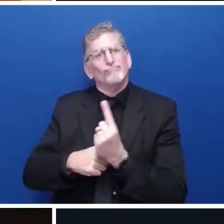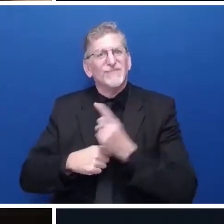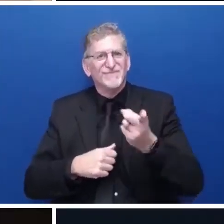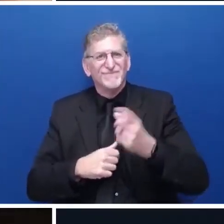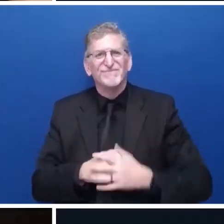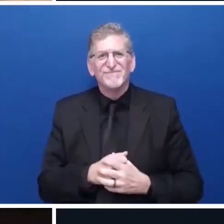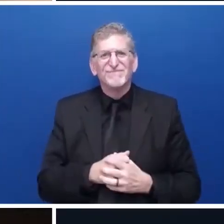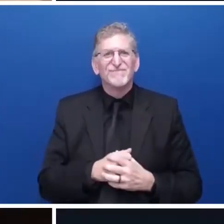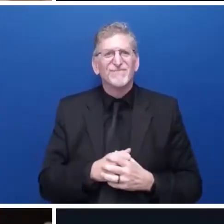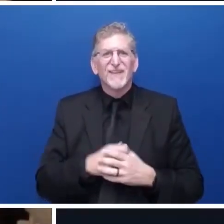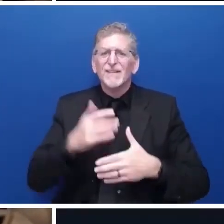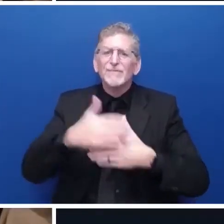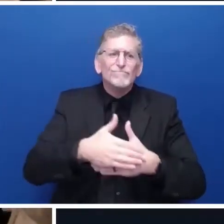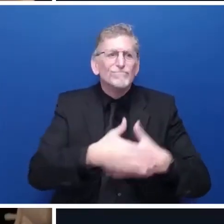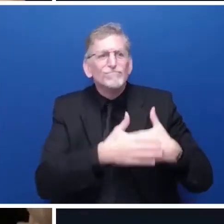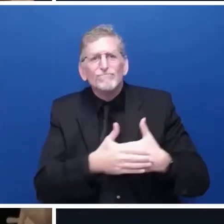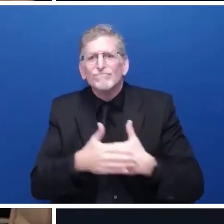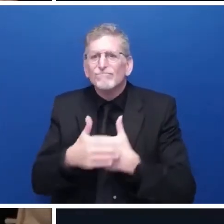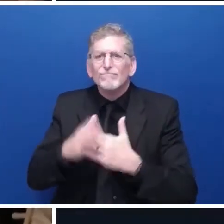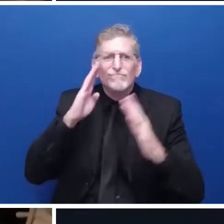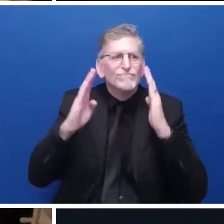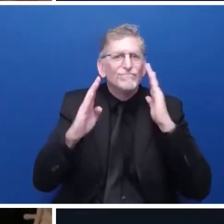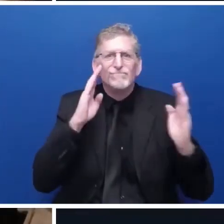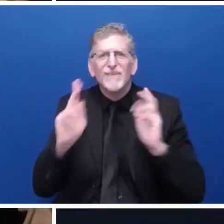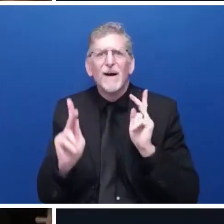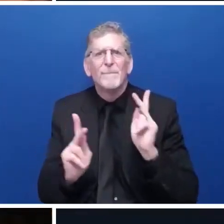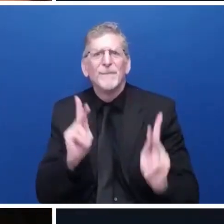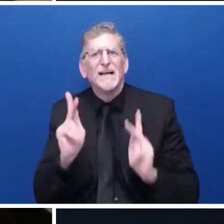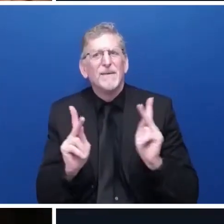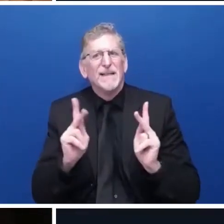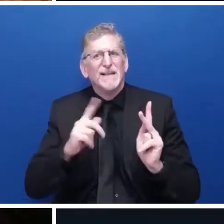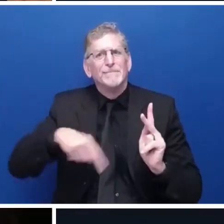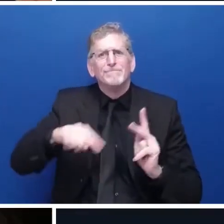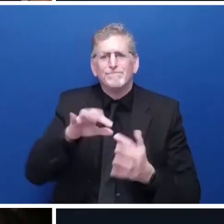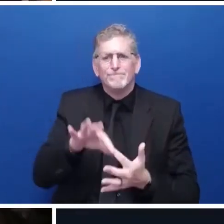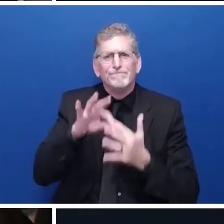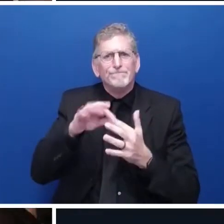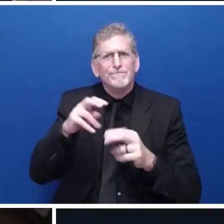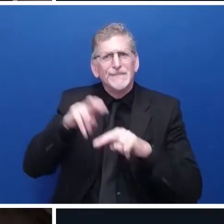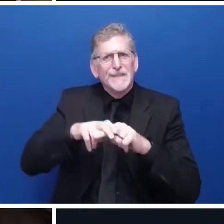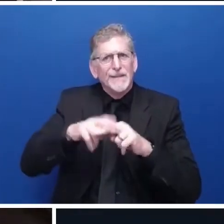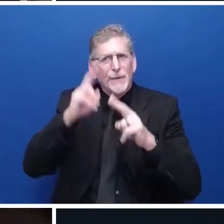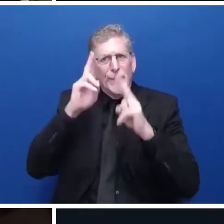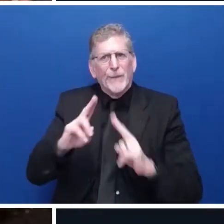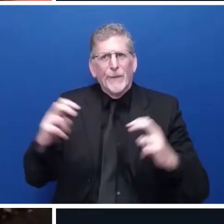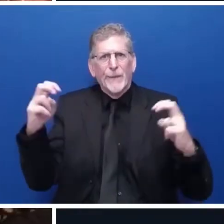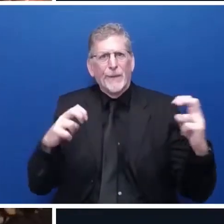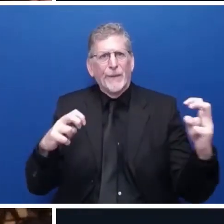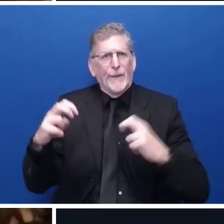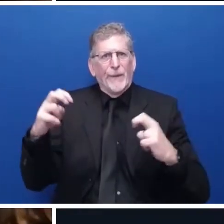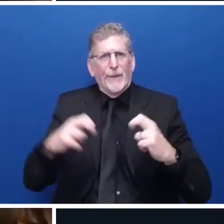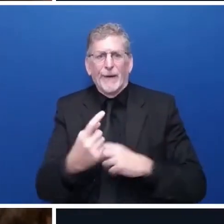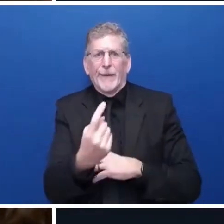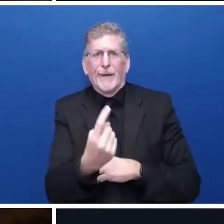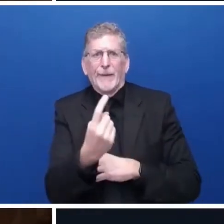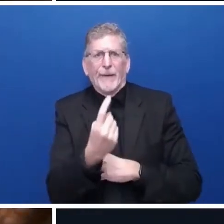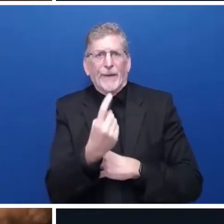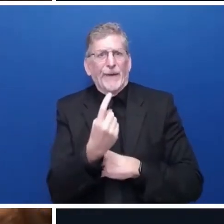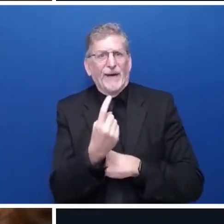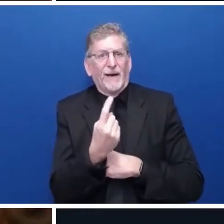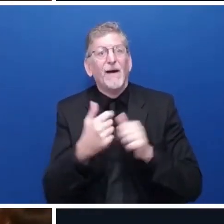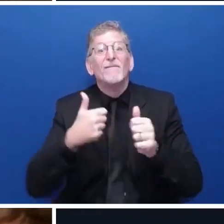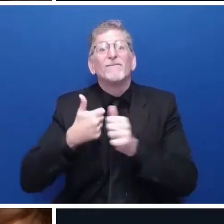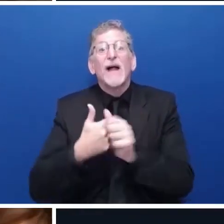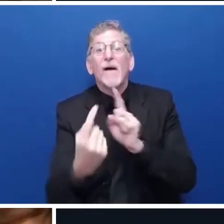aisle in those choice aisle seats as he makes his way up to the front, followed, of course, by Republican congressional